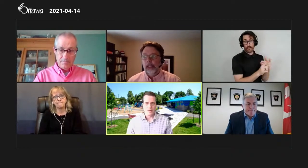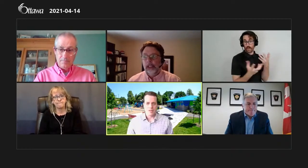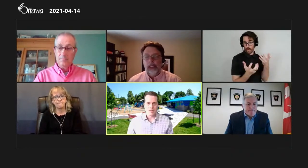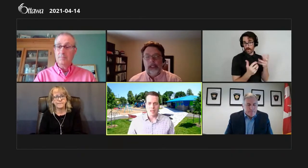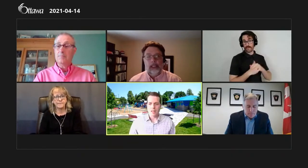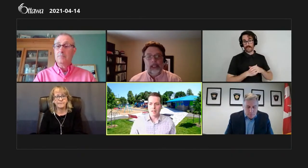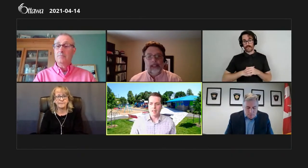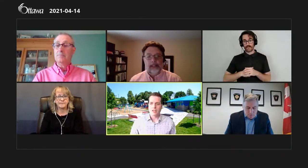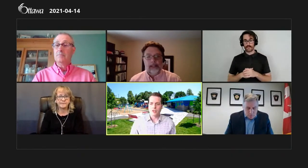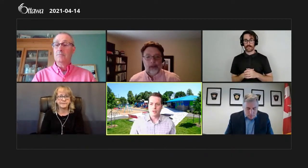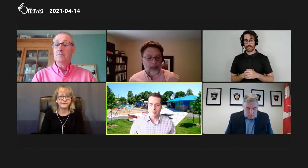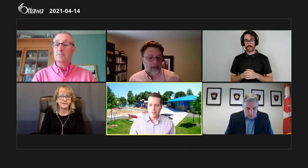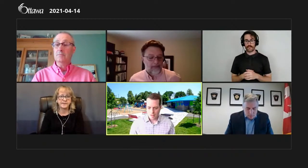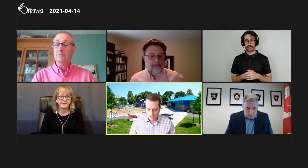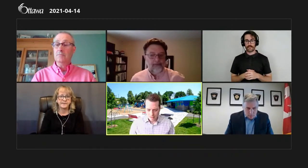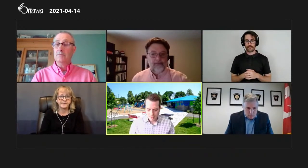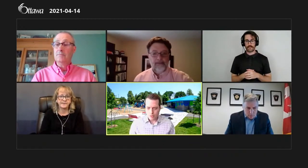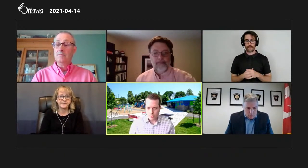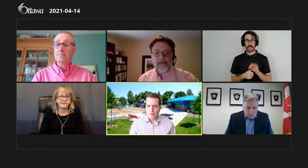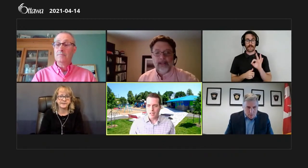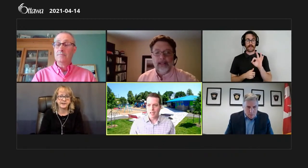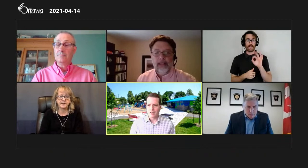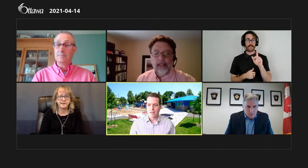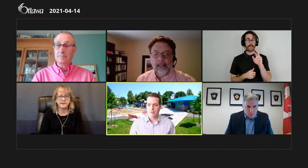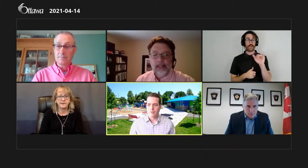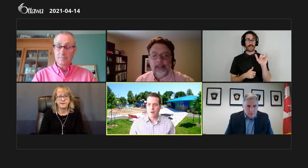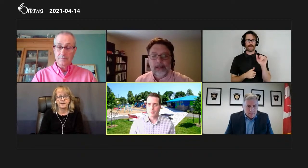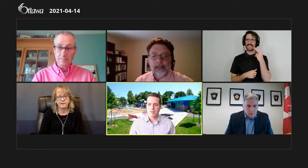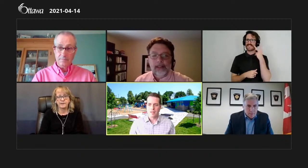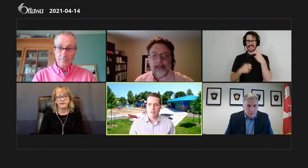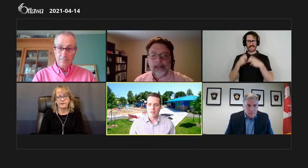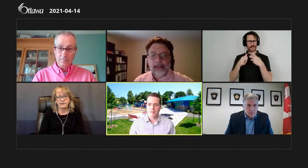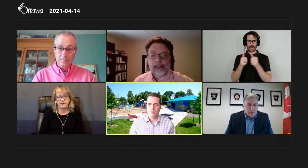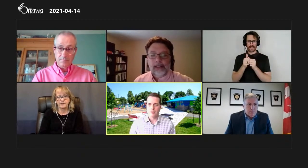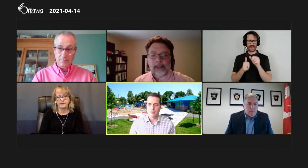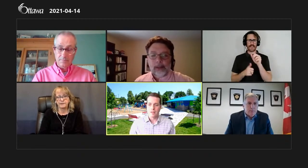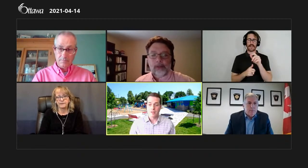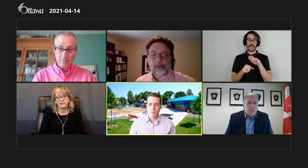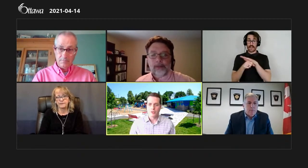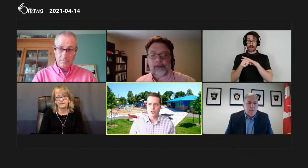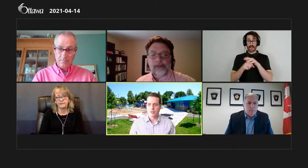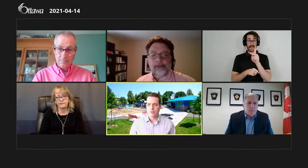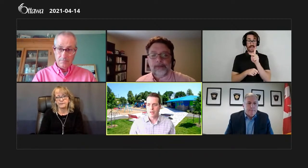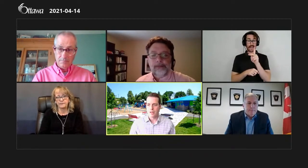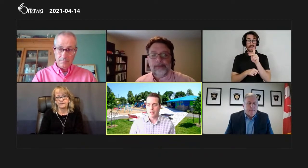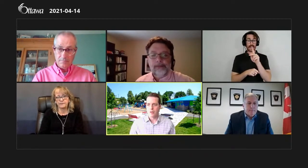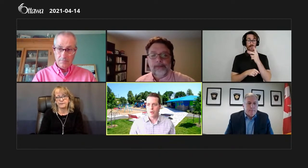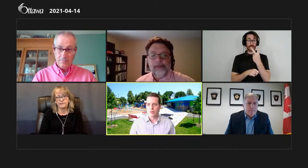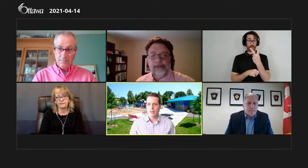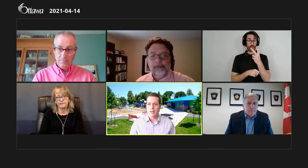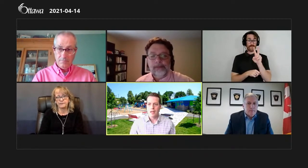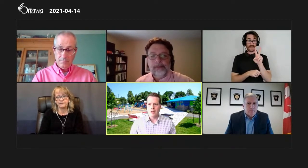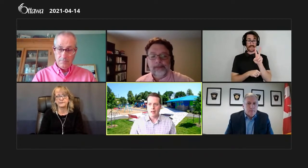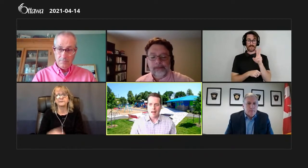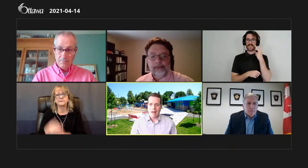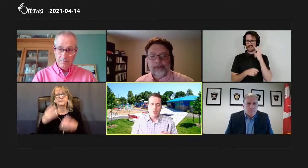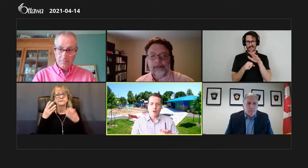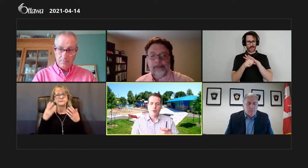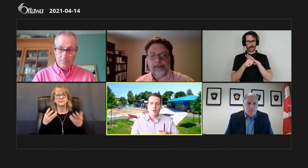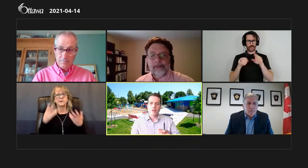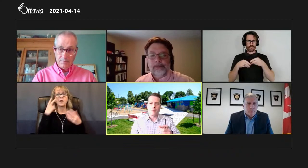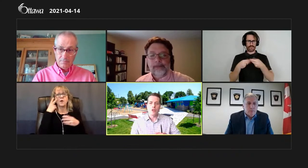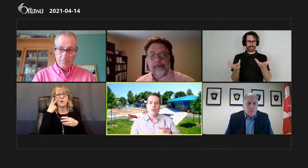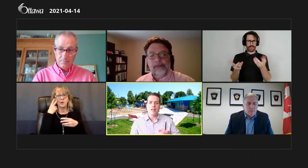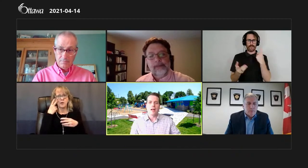We've seen the issues of the K2V and the pharmacy distribution here locally. I haven't